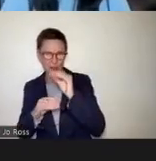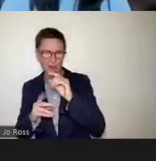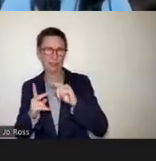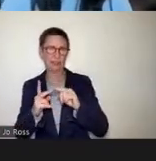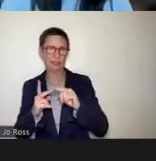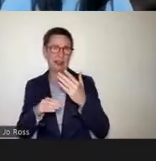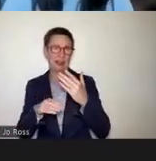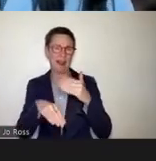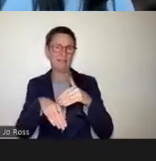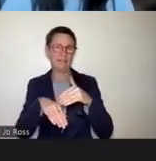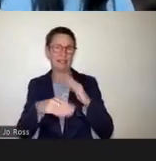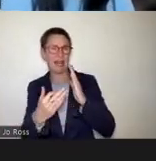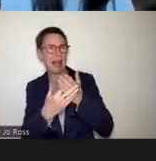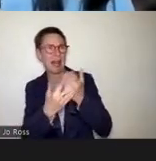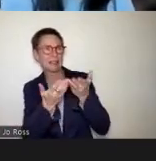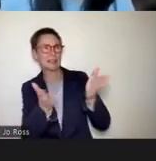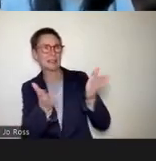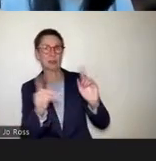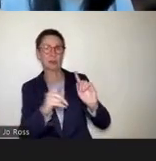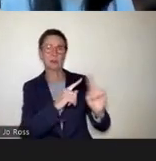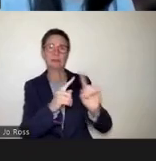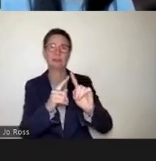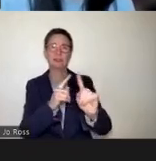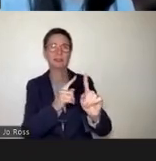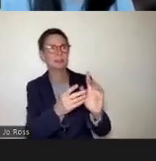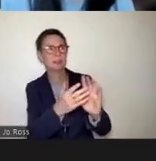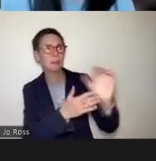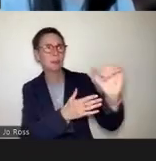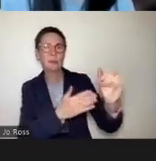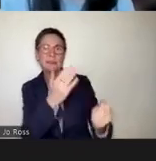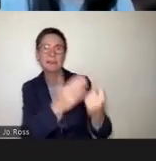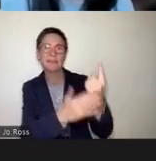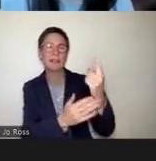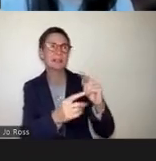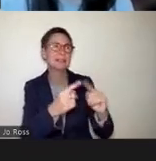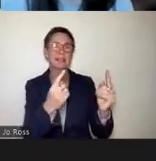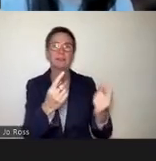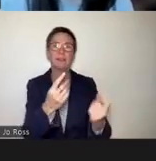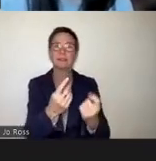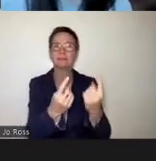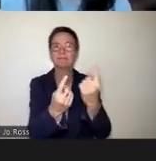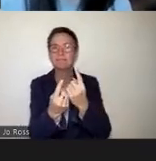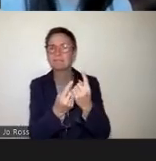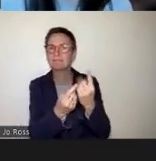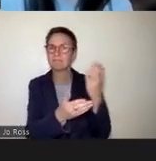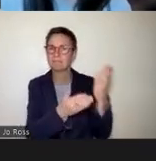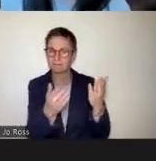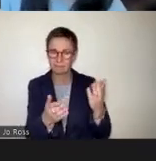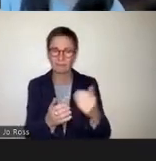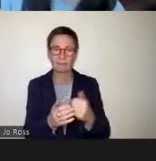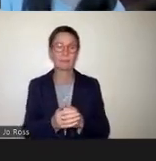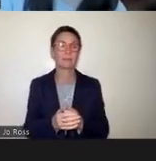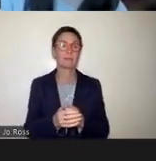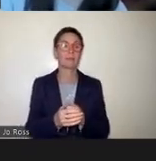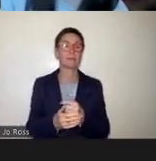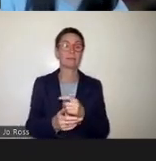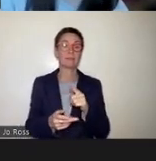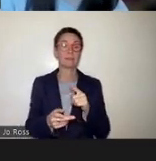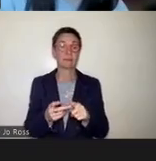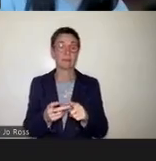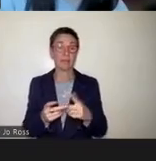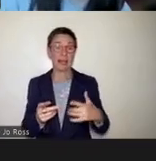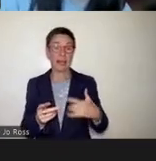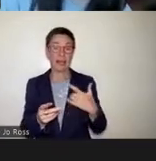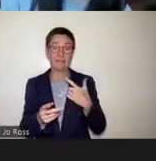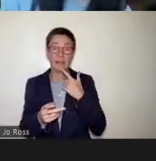access to wider community offers as well. So living in a cold or mouldy home has a negative impact on